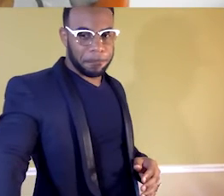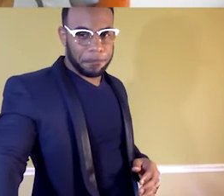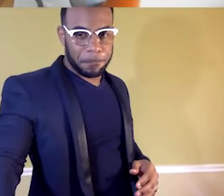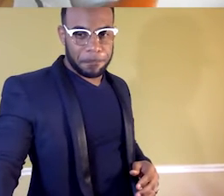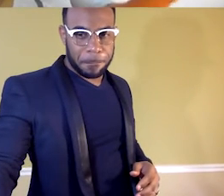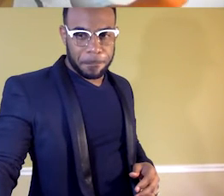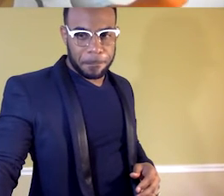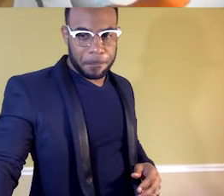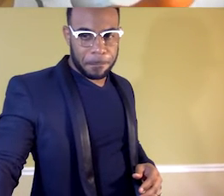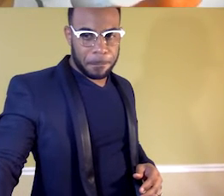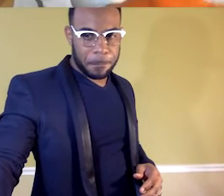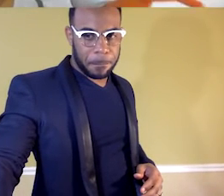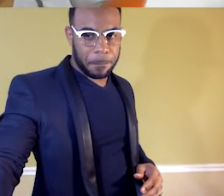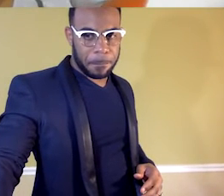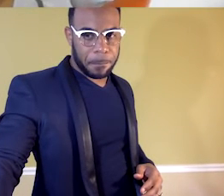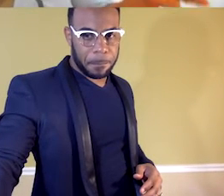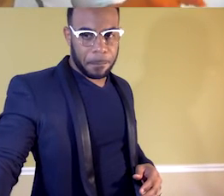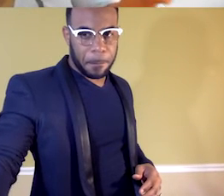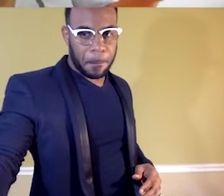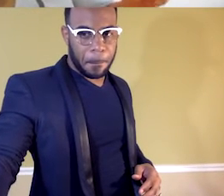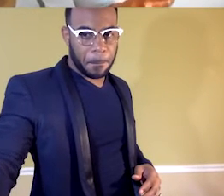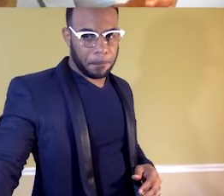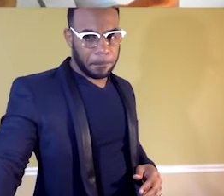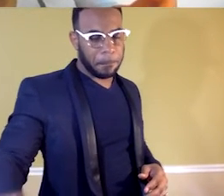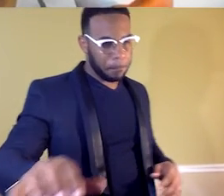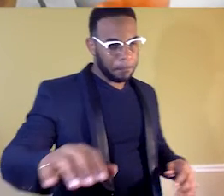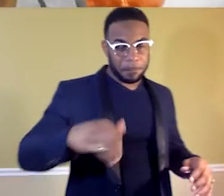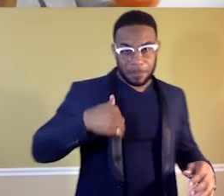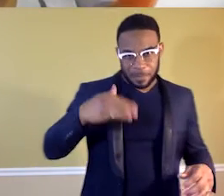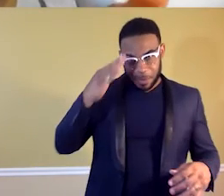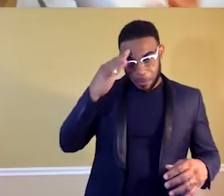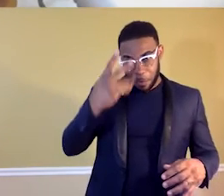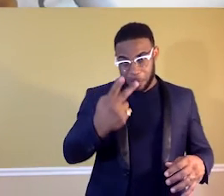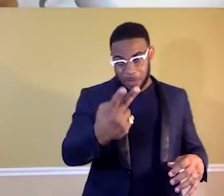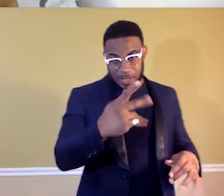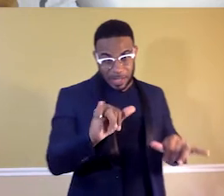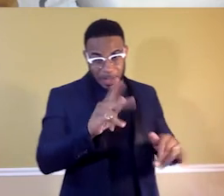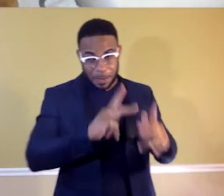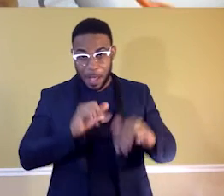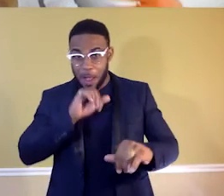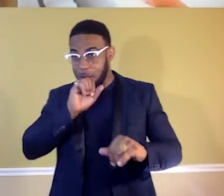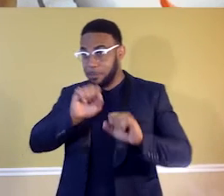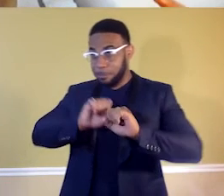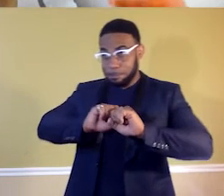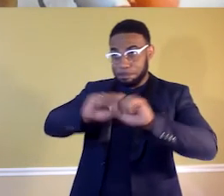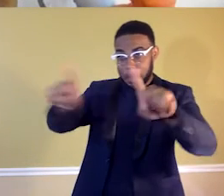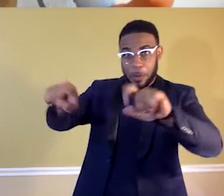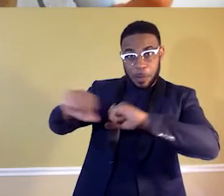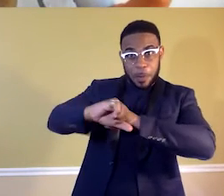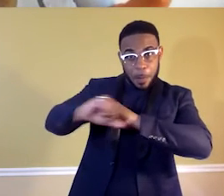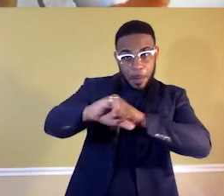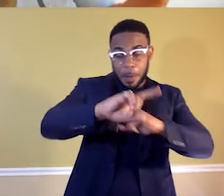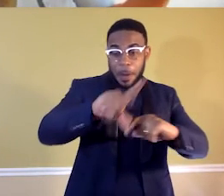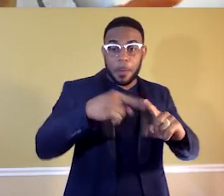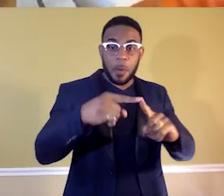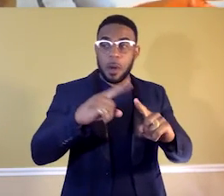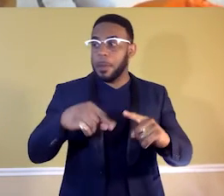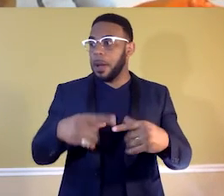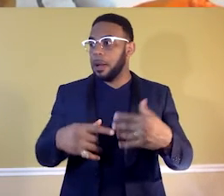I think we probably know a lot of the same people, but I would love to get the word out more about